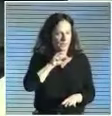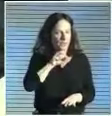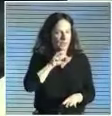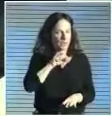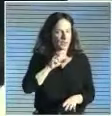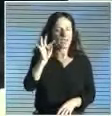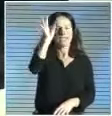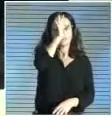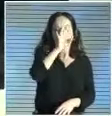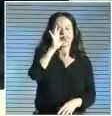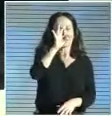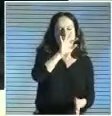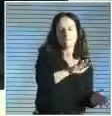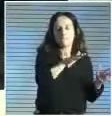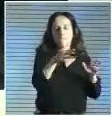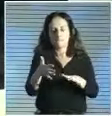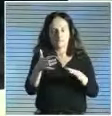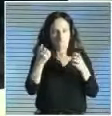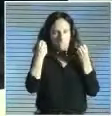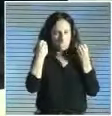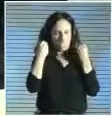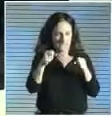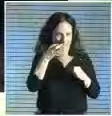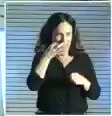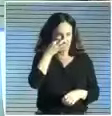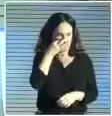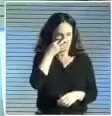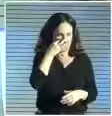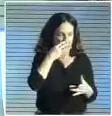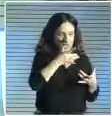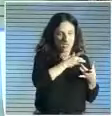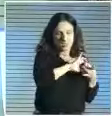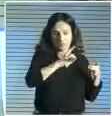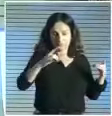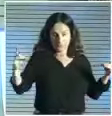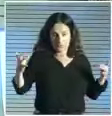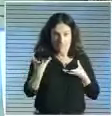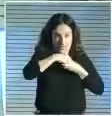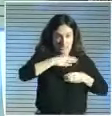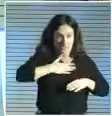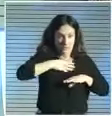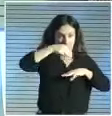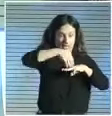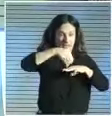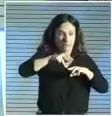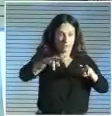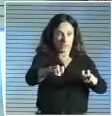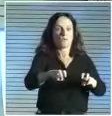the value chain is involved in the platform. Yeah, very cool, very cool. So did you, yeah? Another